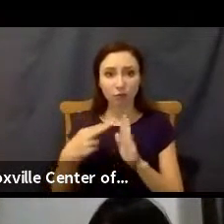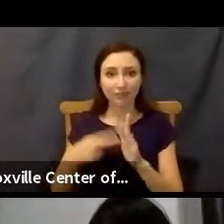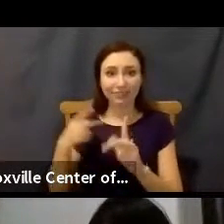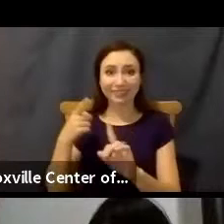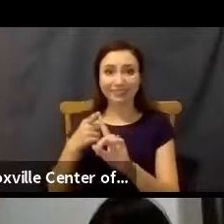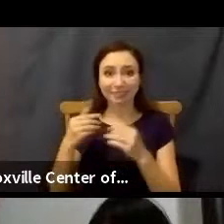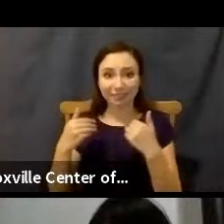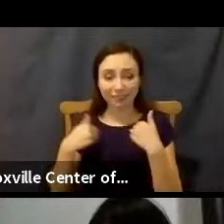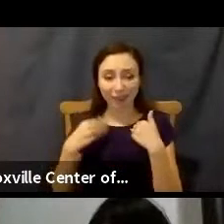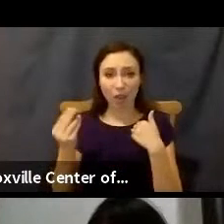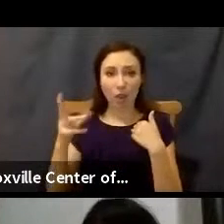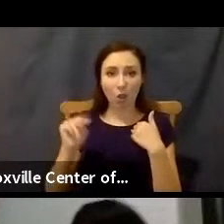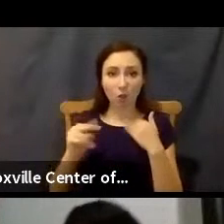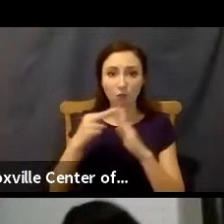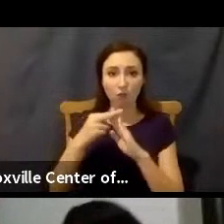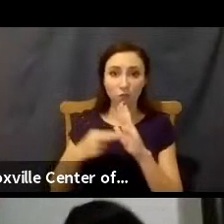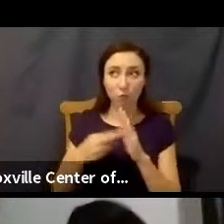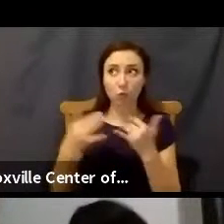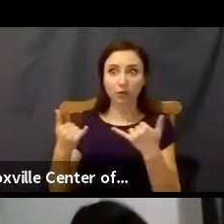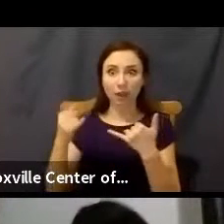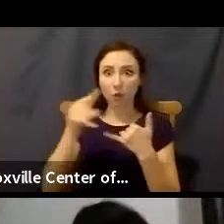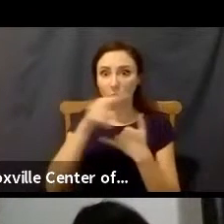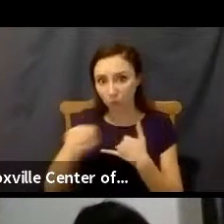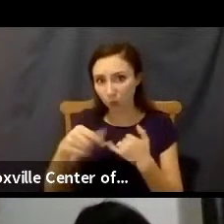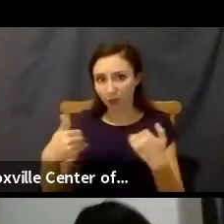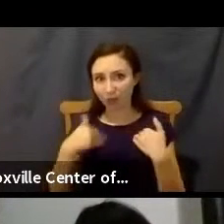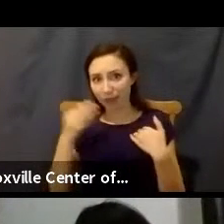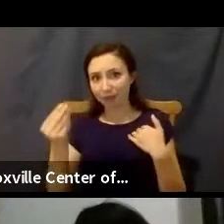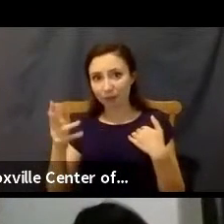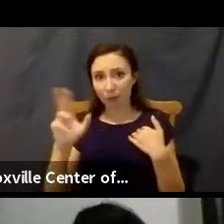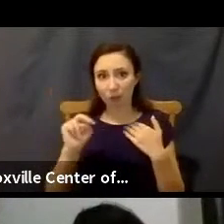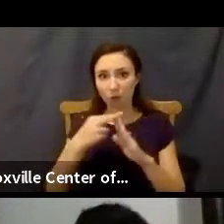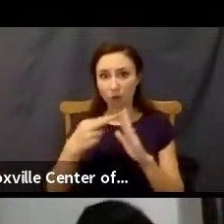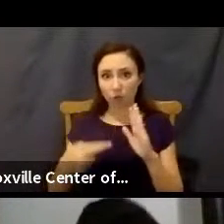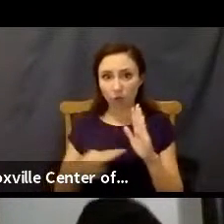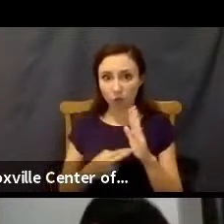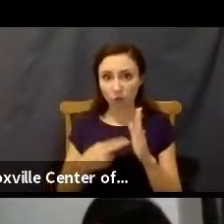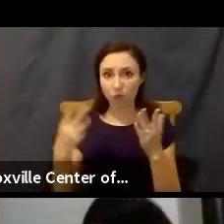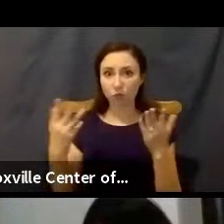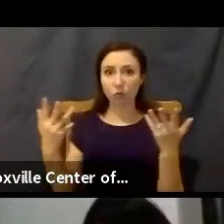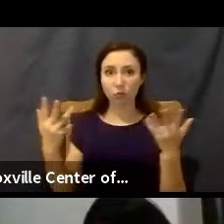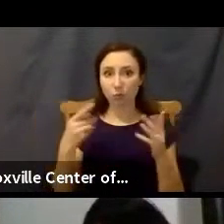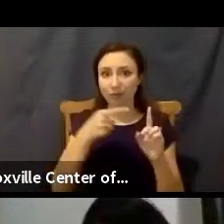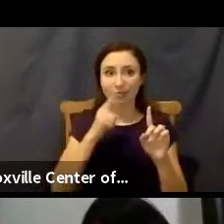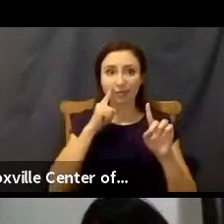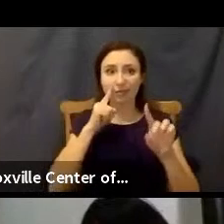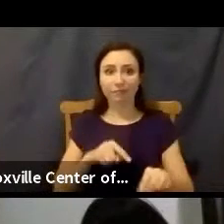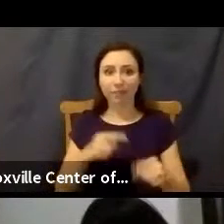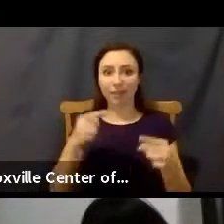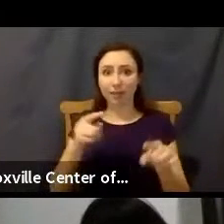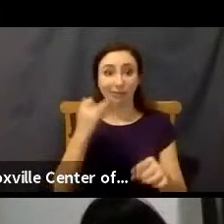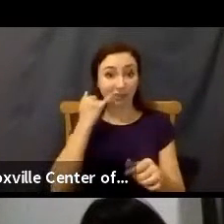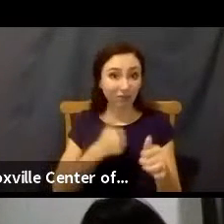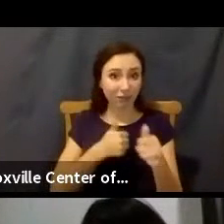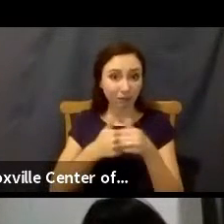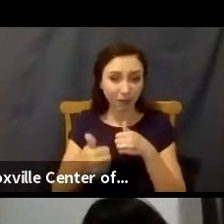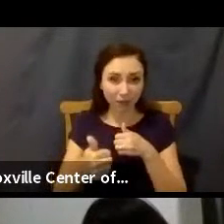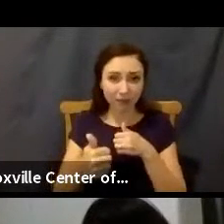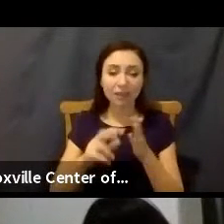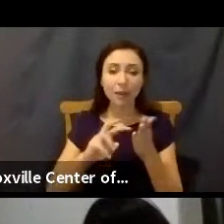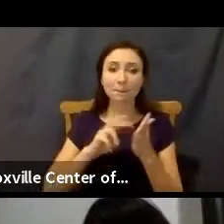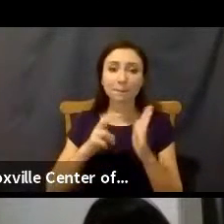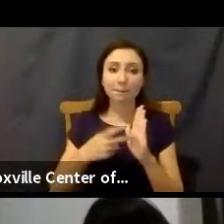and now you have your own rules. What this ordinance is doing, however, if this ordinance passes, it would actually be